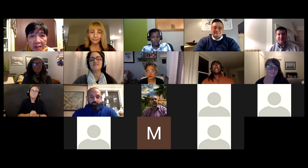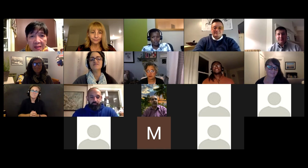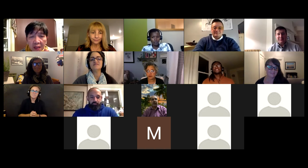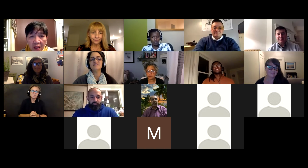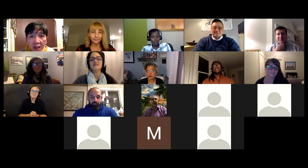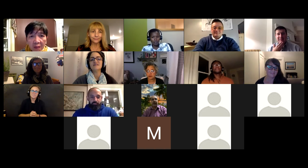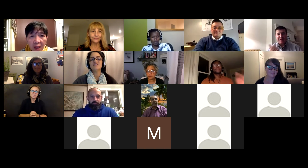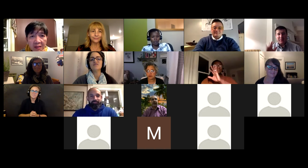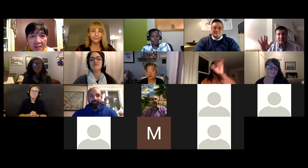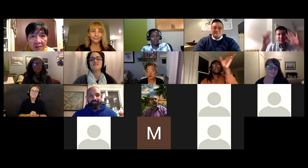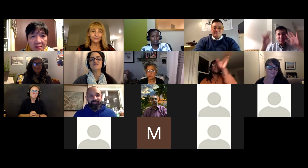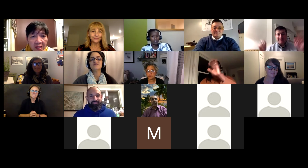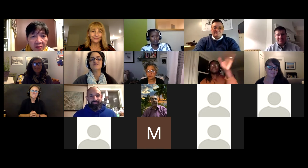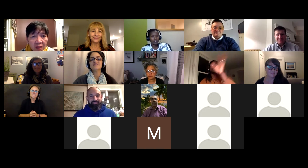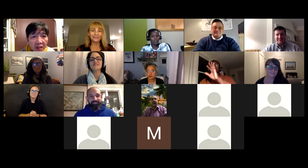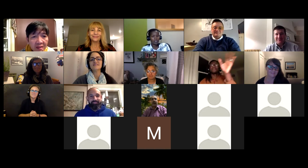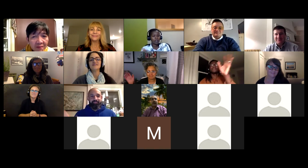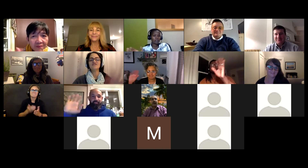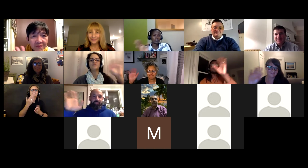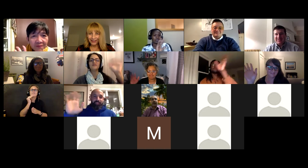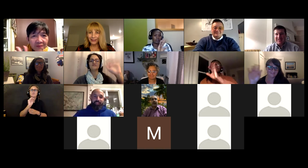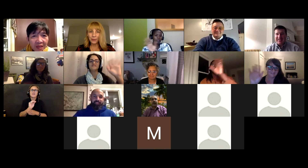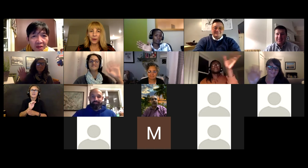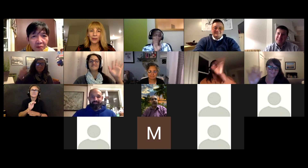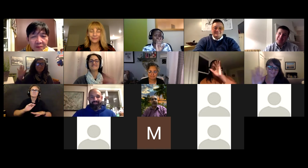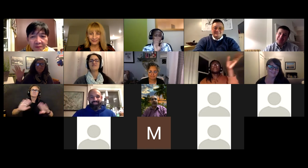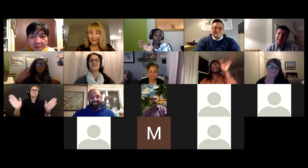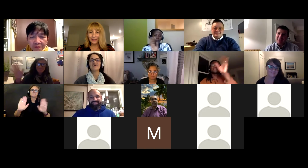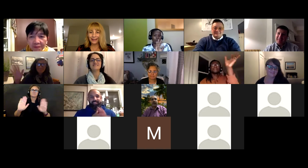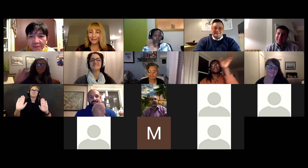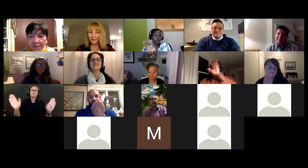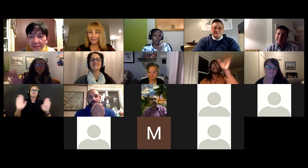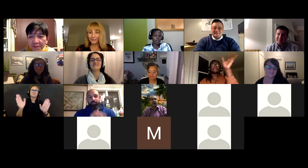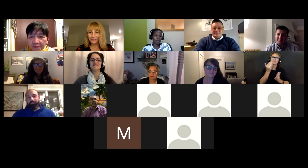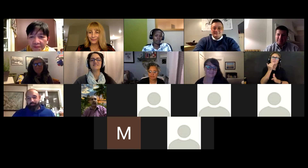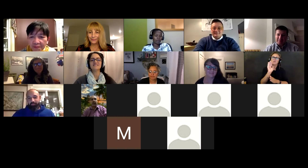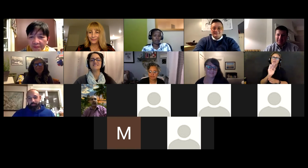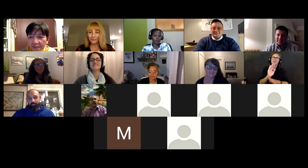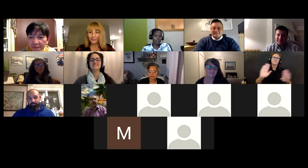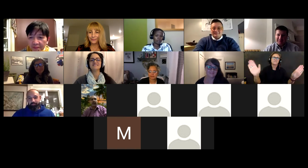that, I'll say good night. Thank you all. Good night.